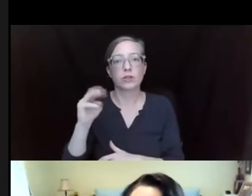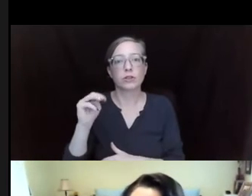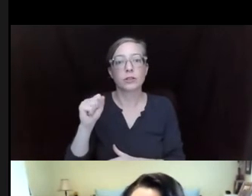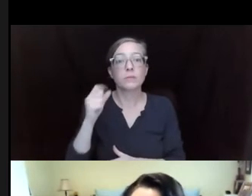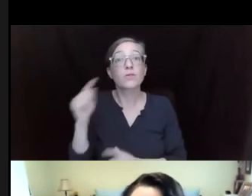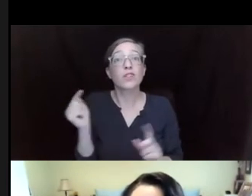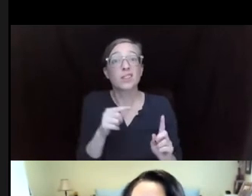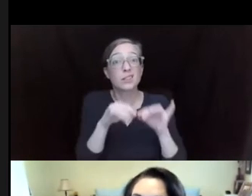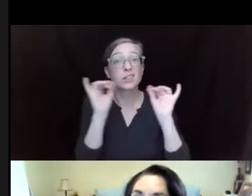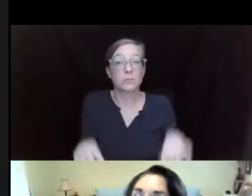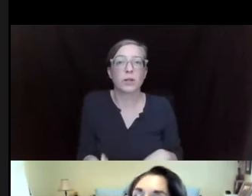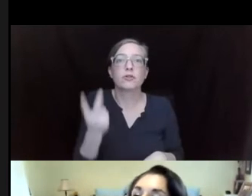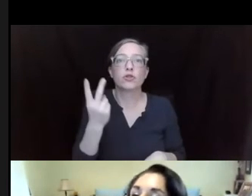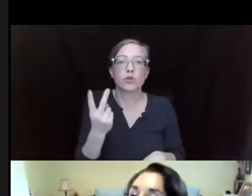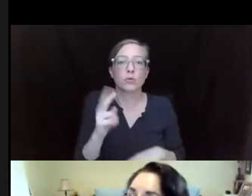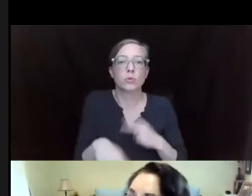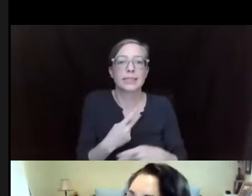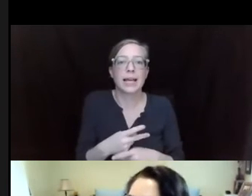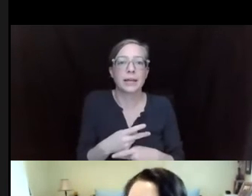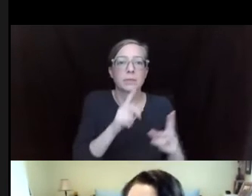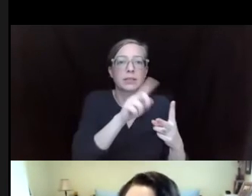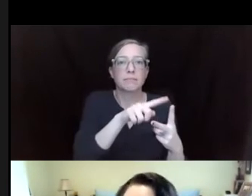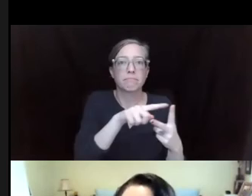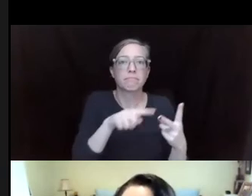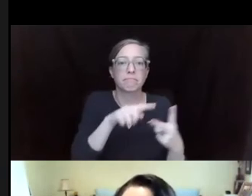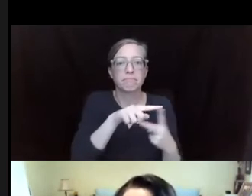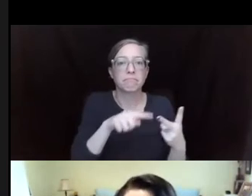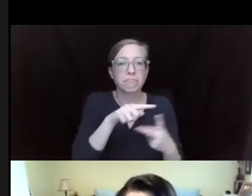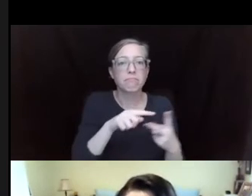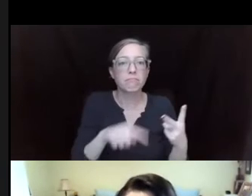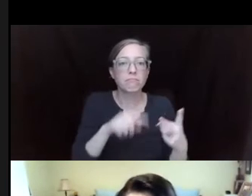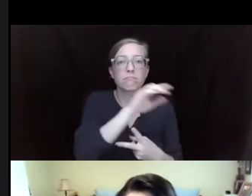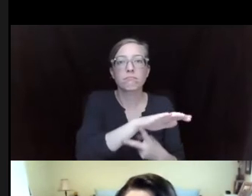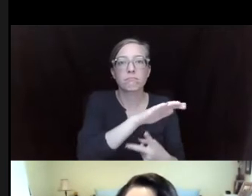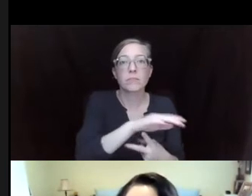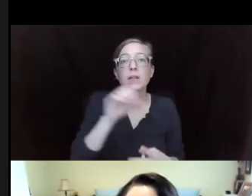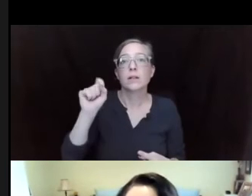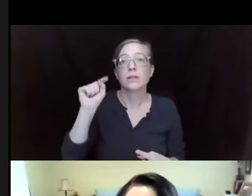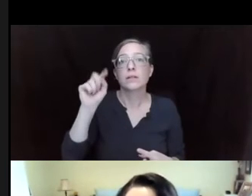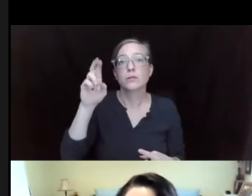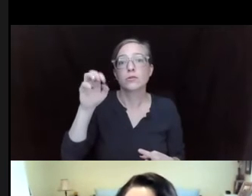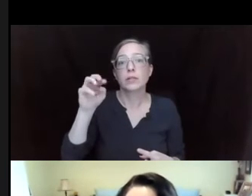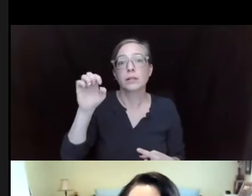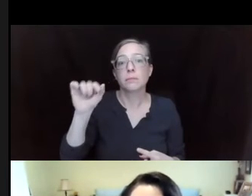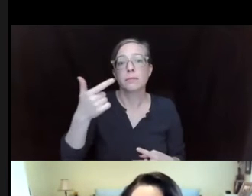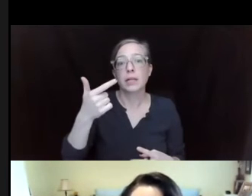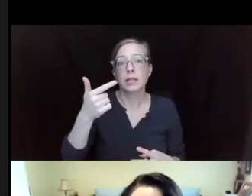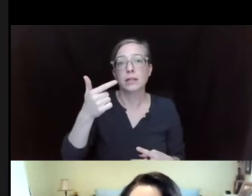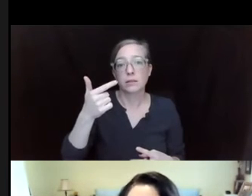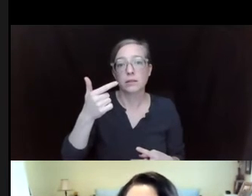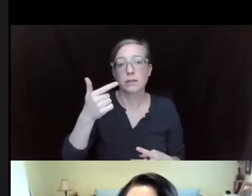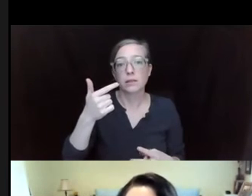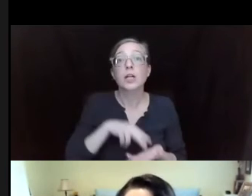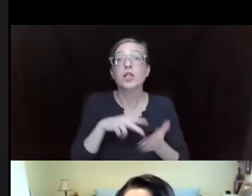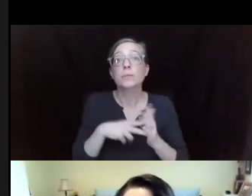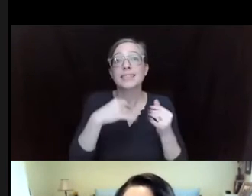two migration regimes of type of movement that the particle do. One is called streaming, and is when you have linear